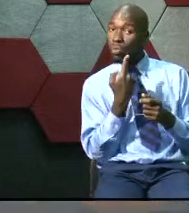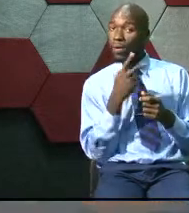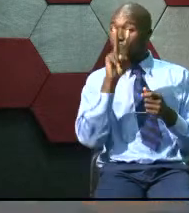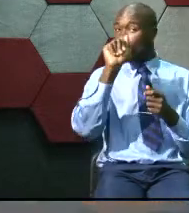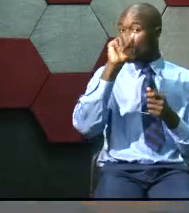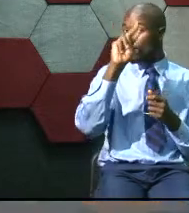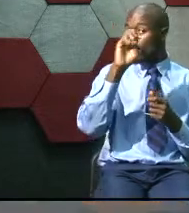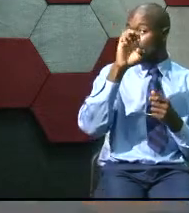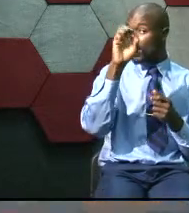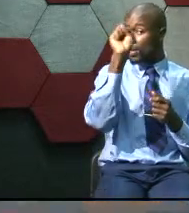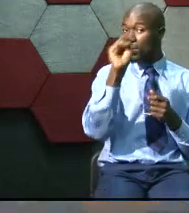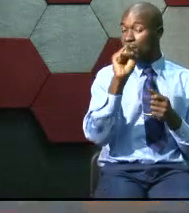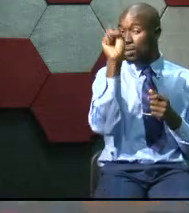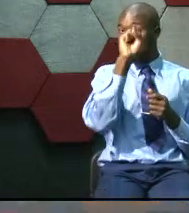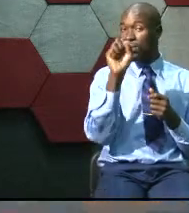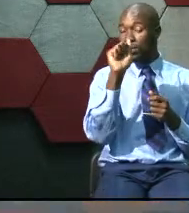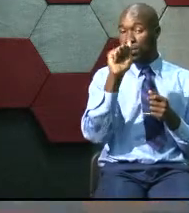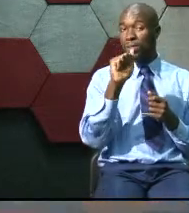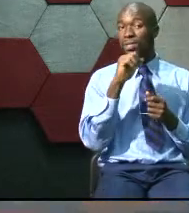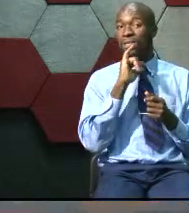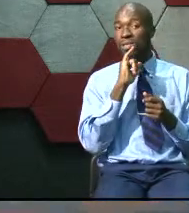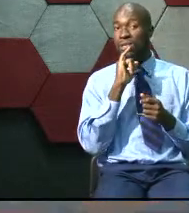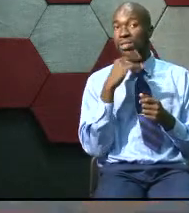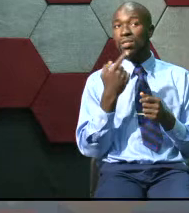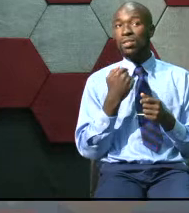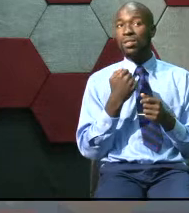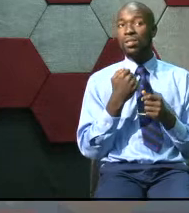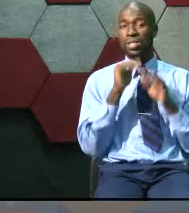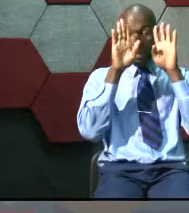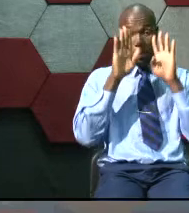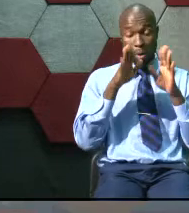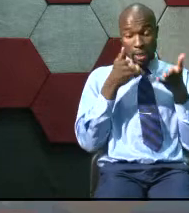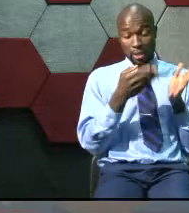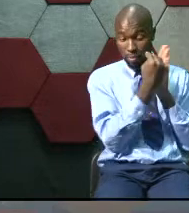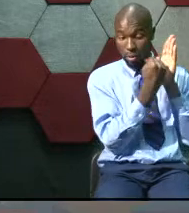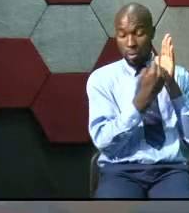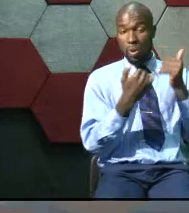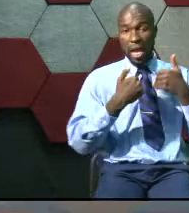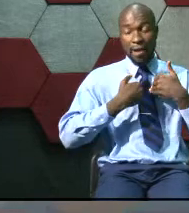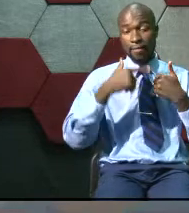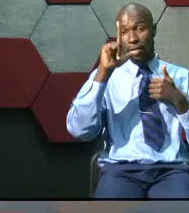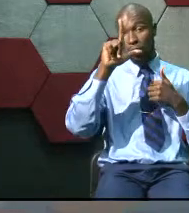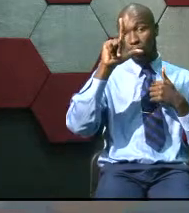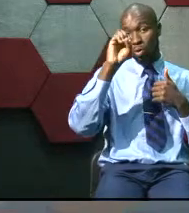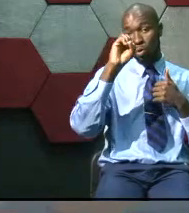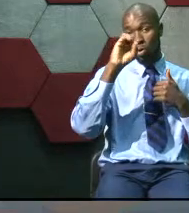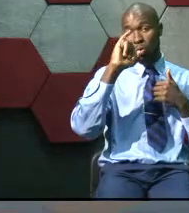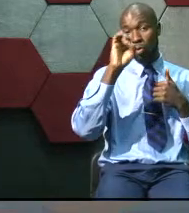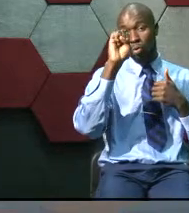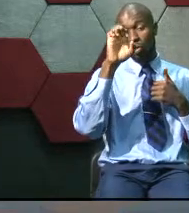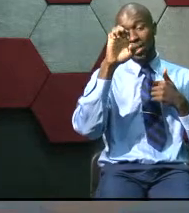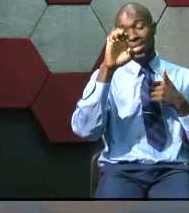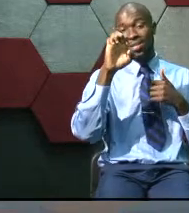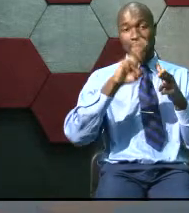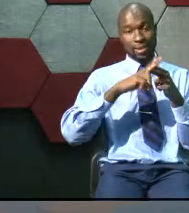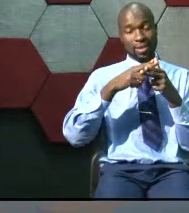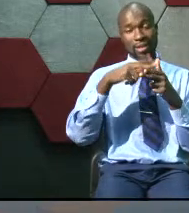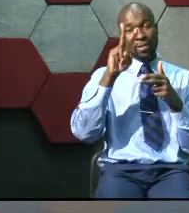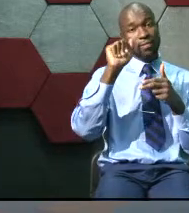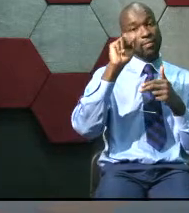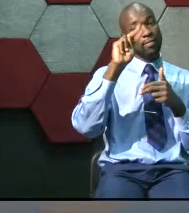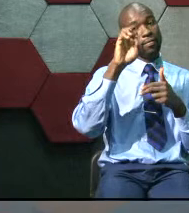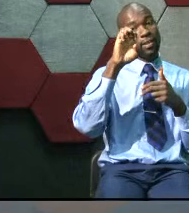And Vanessa is leading essentially the programs. We have Lois, and then Vanessa does some incredible work. There are a few other